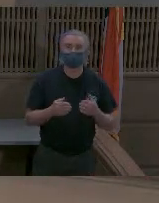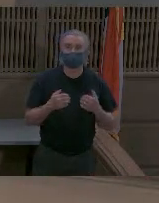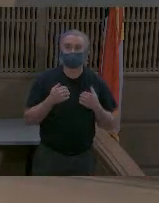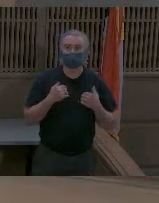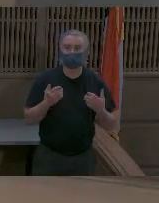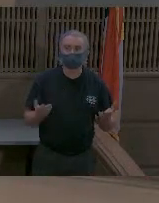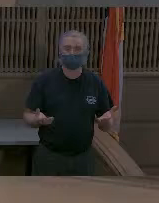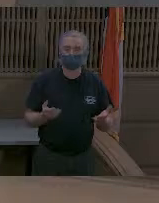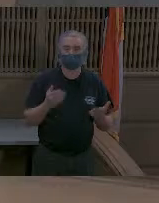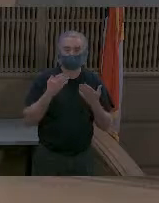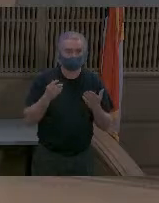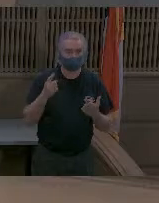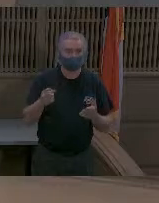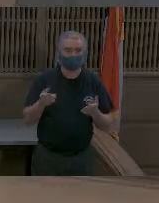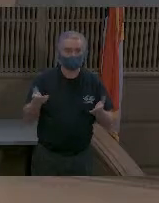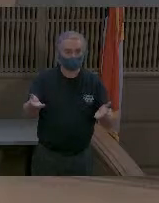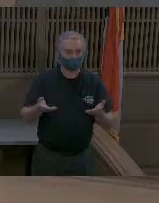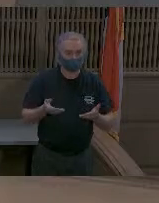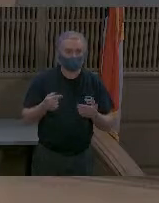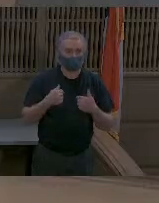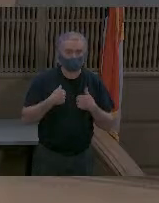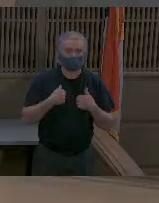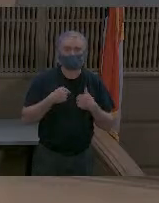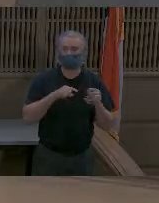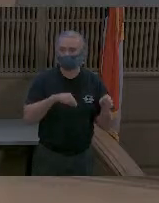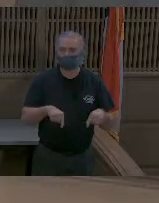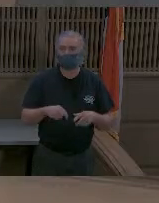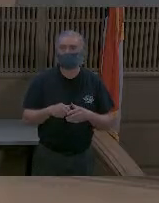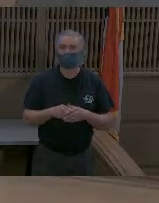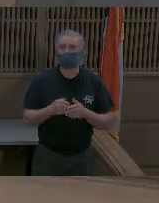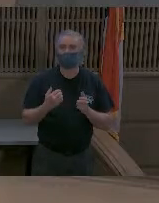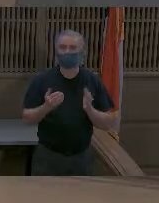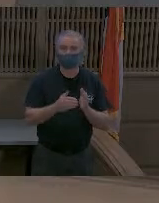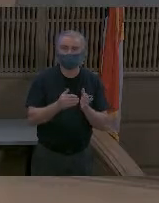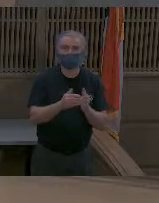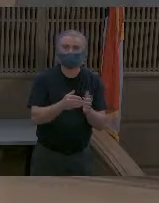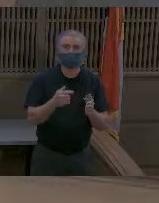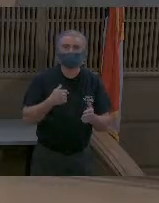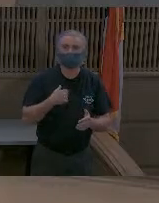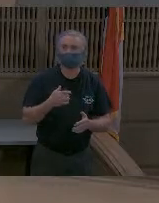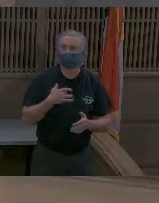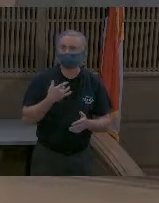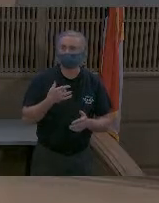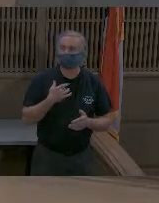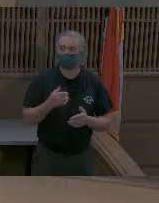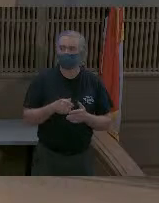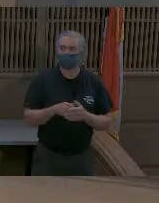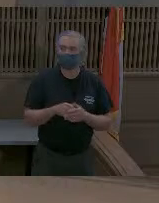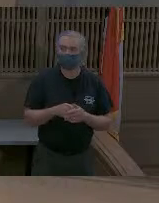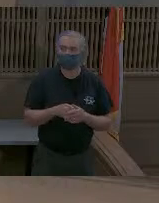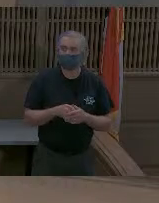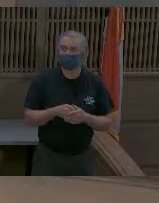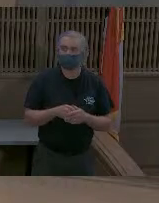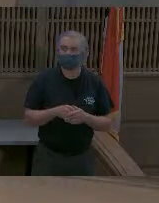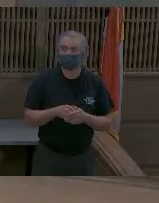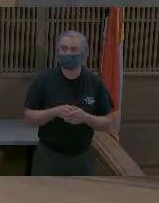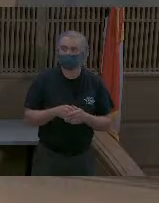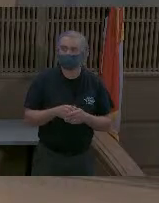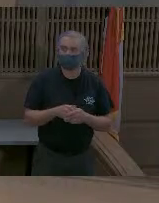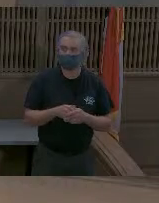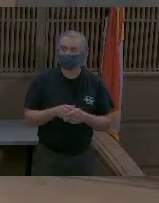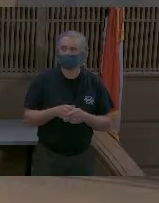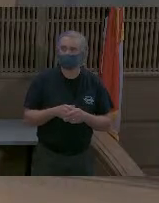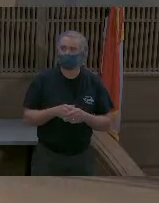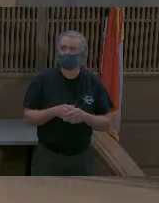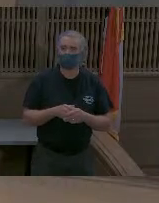Thank you again for having us up here. I often feel like I need to call the chairman and the mayor, Dr. Kohelis and Dr. Dorrell, as